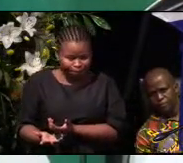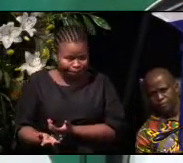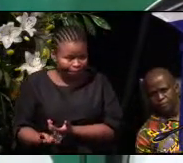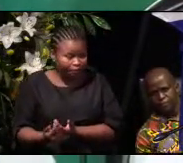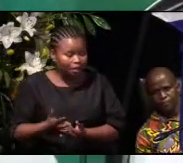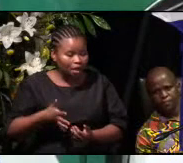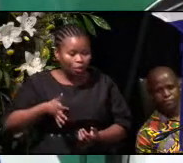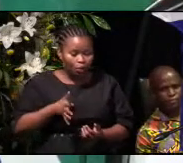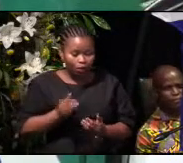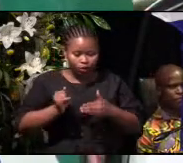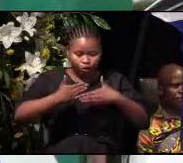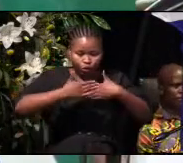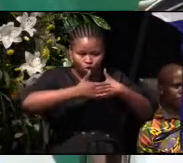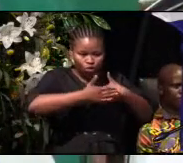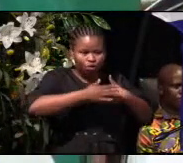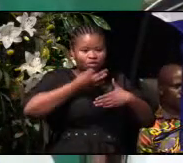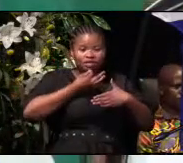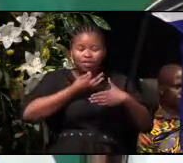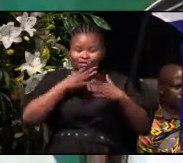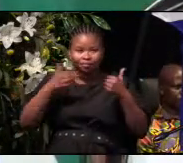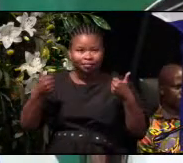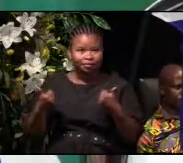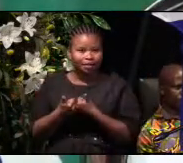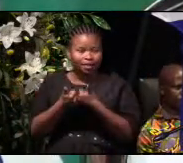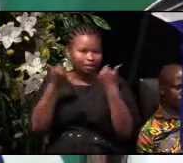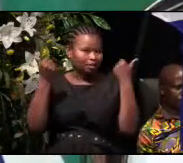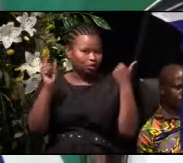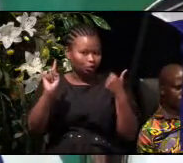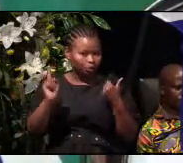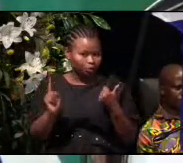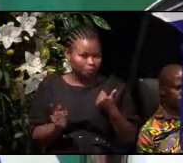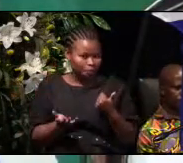and I want to close by saying the biggest challenge